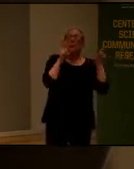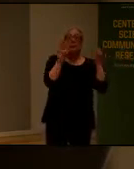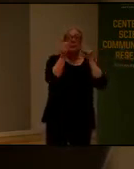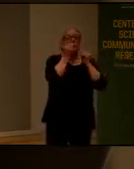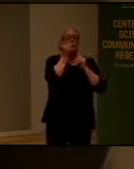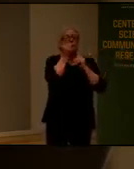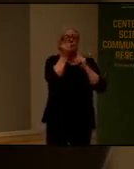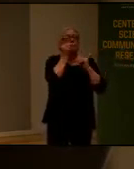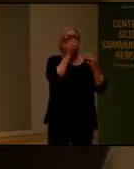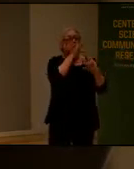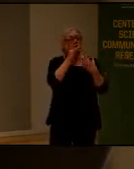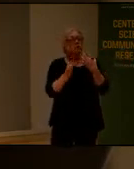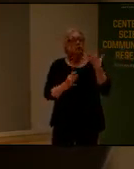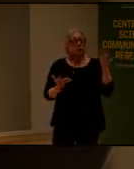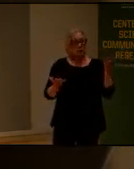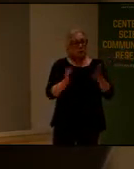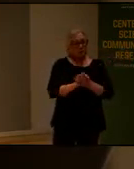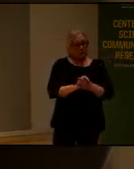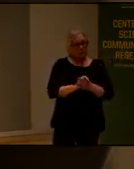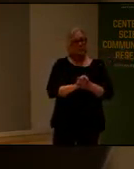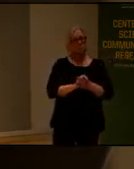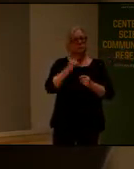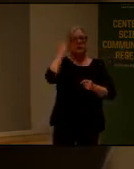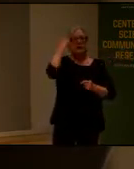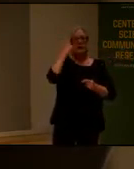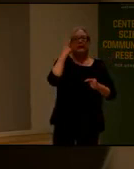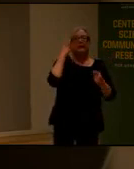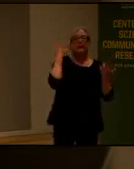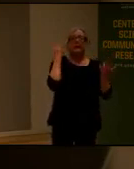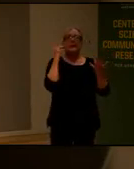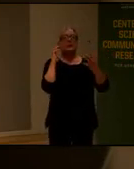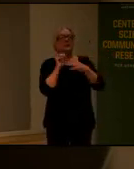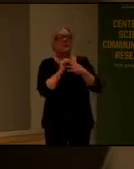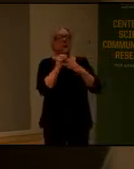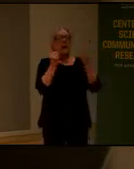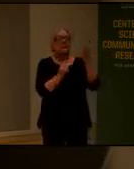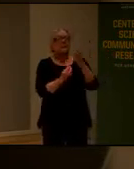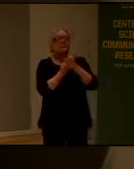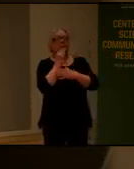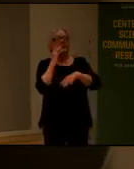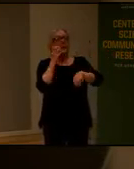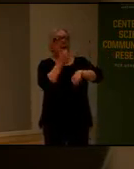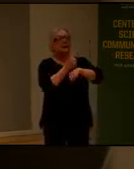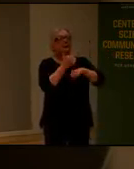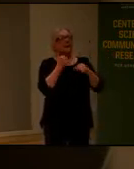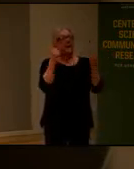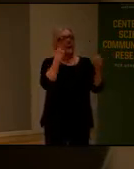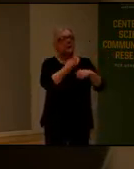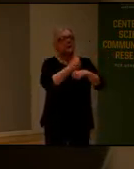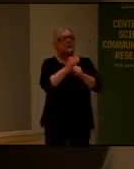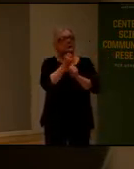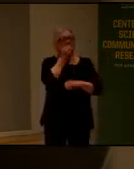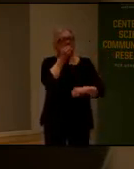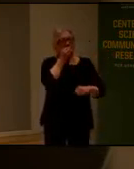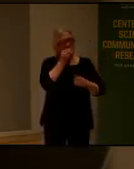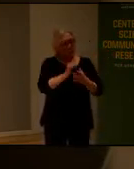choices, largely thinking about more plant-based diets that can eliminate some of the,